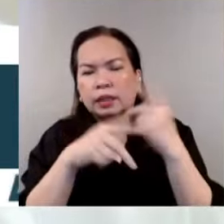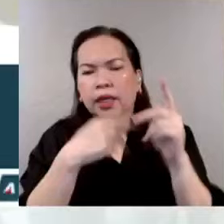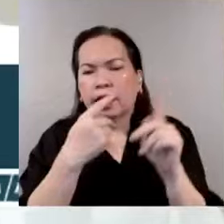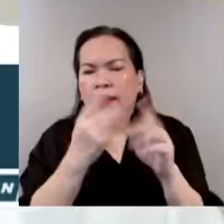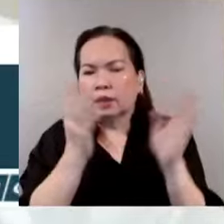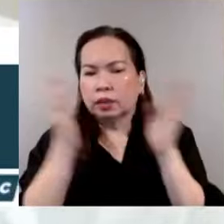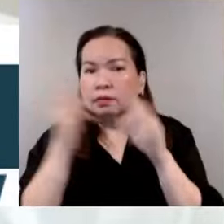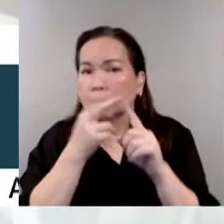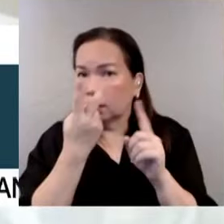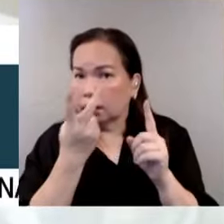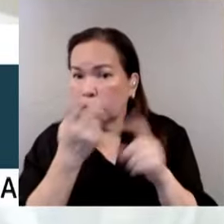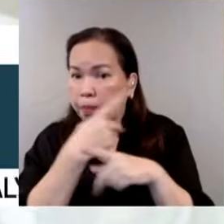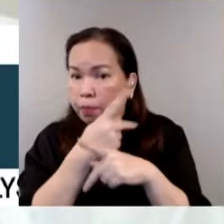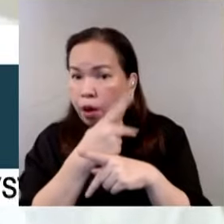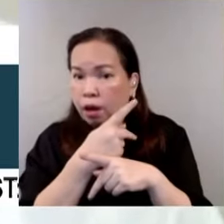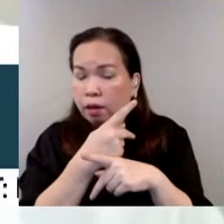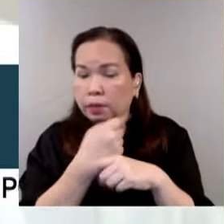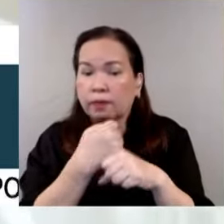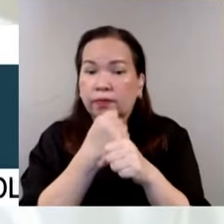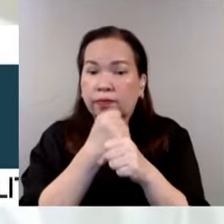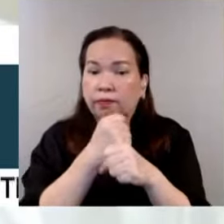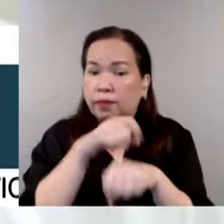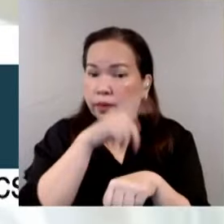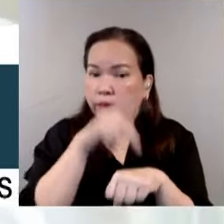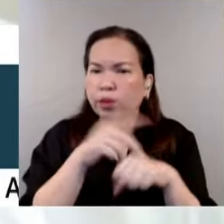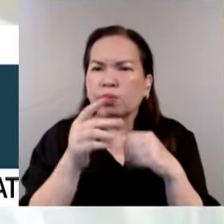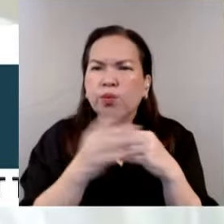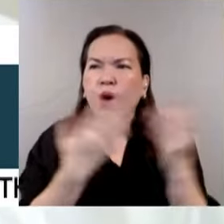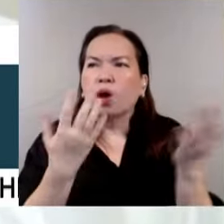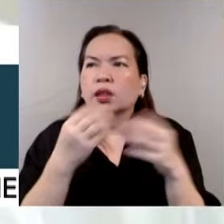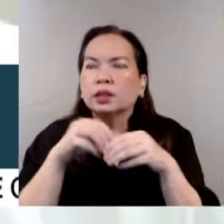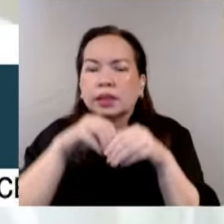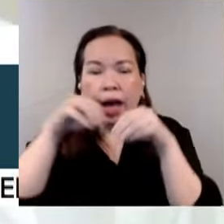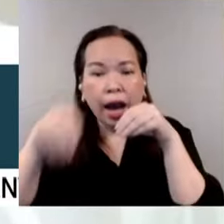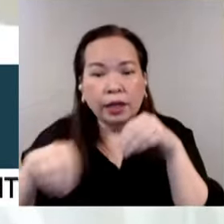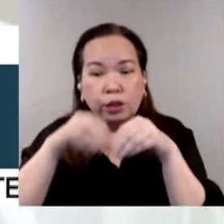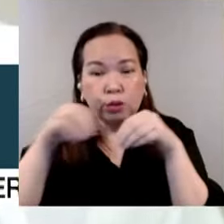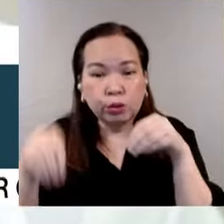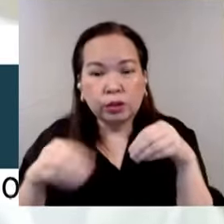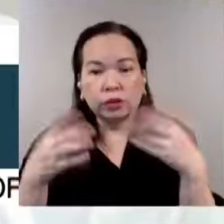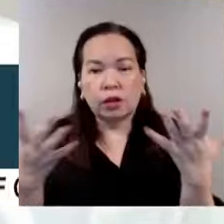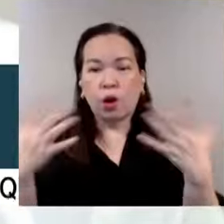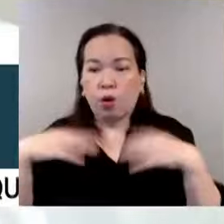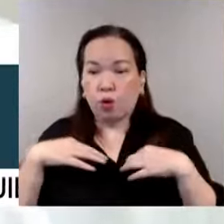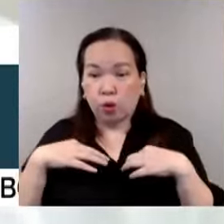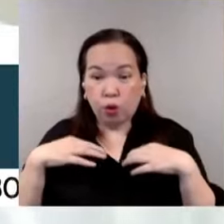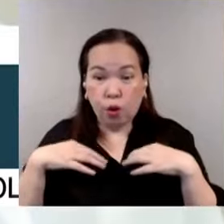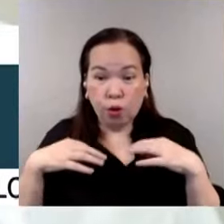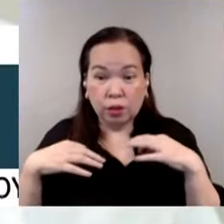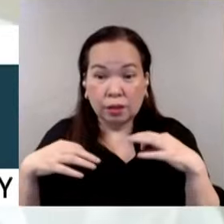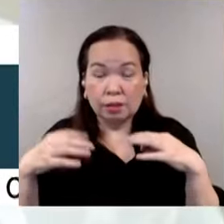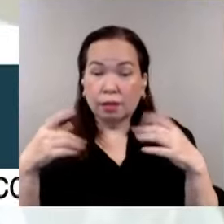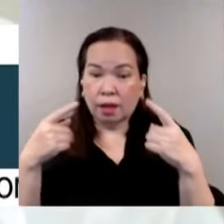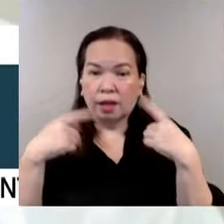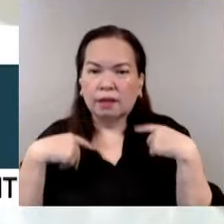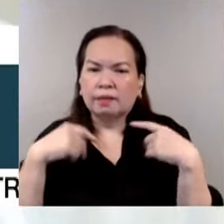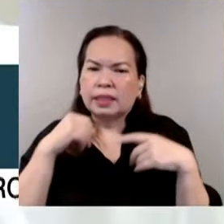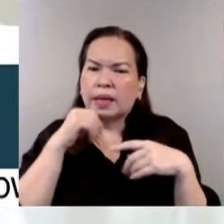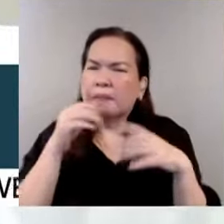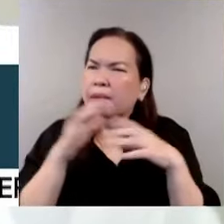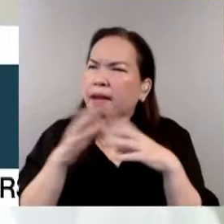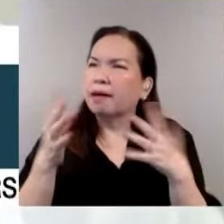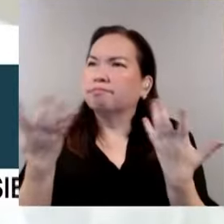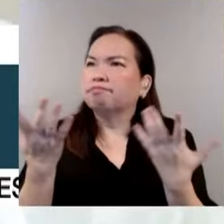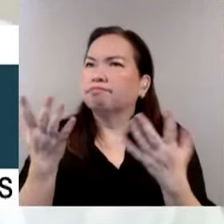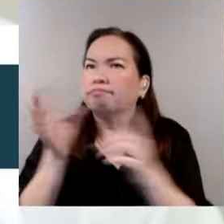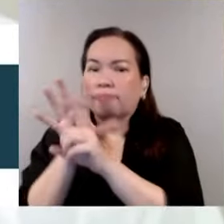lot are basic agricultural products, textiles, maybe clothes. So not a lot of value added there. So what we're trying to